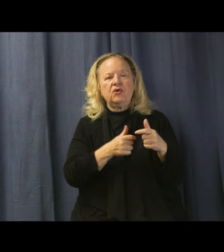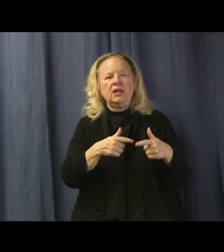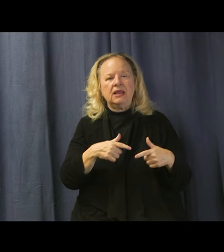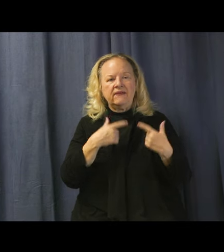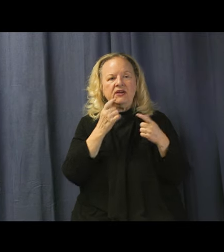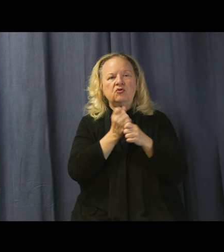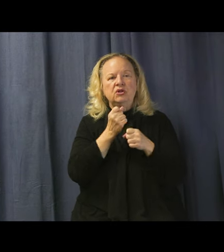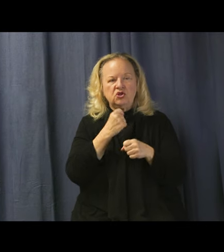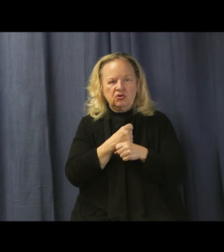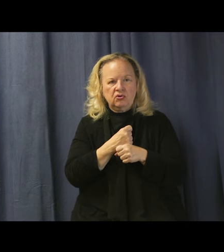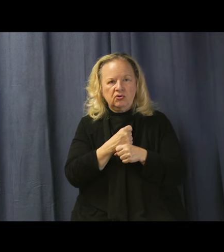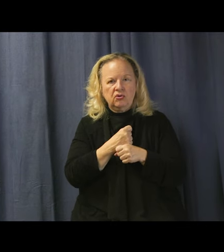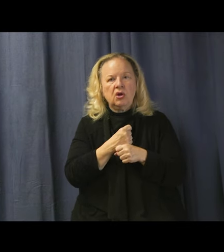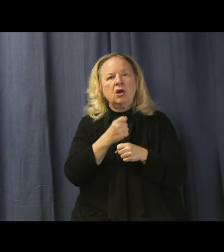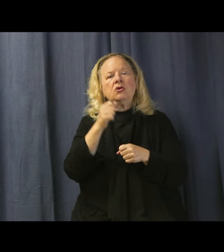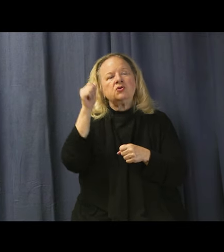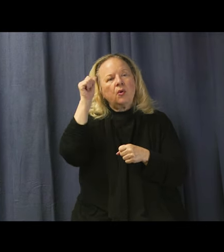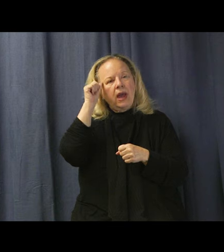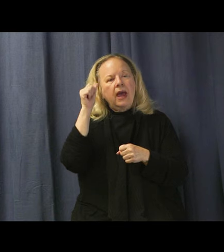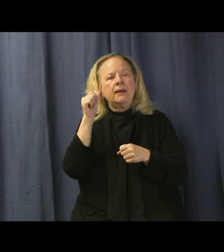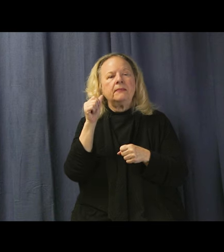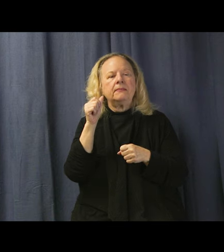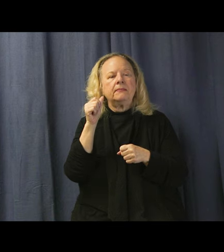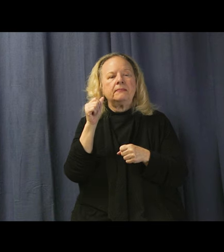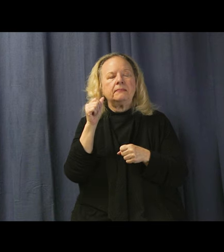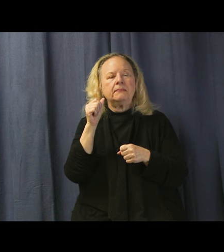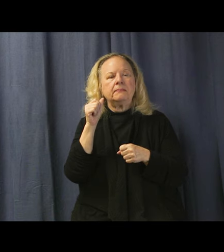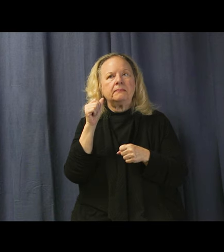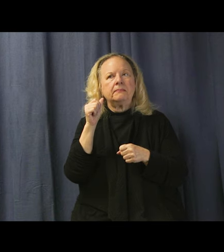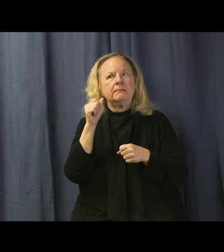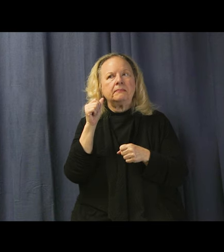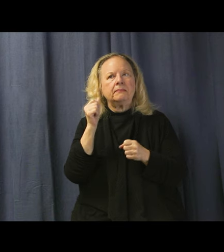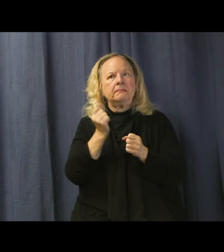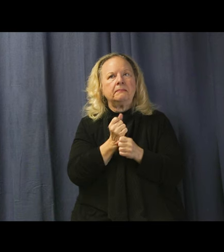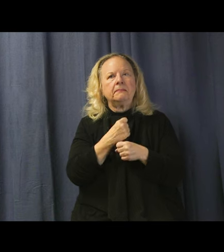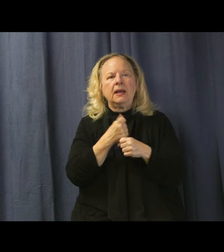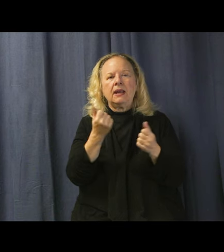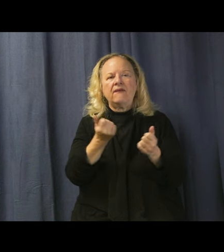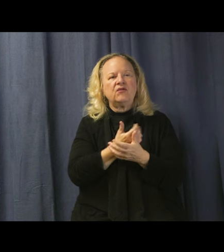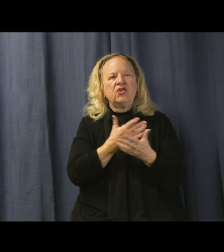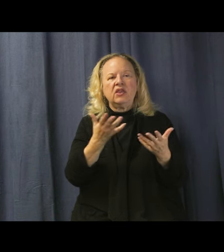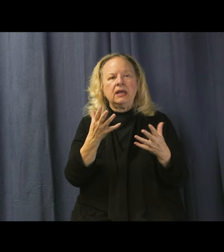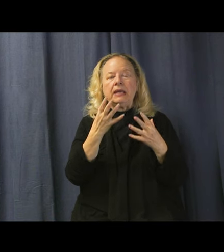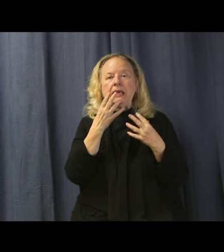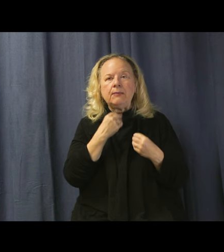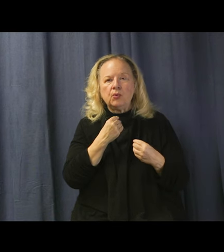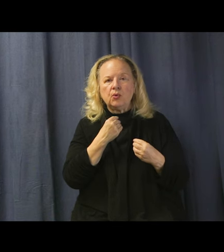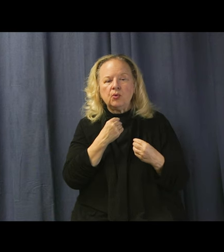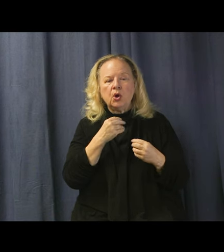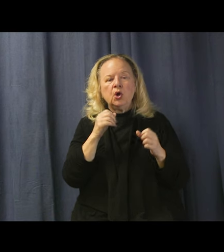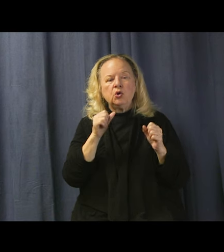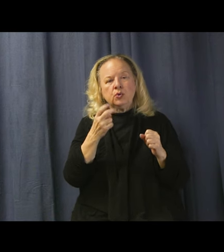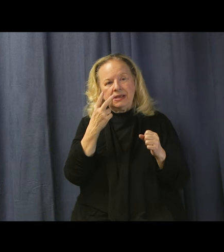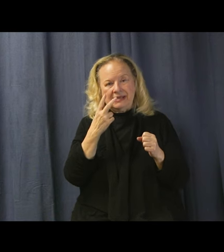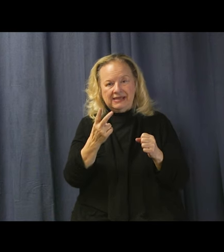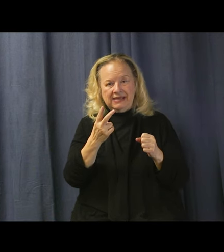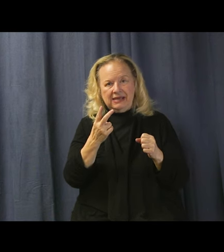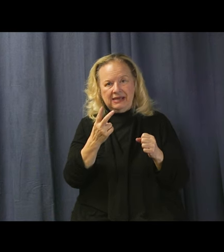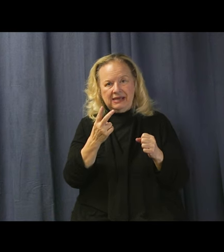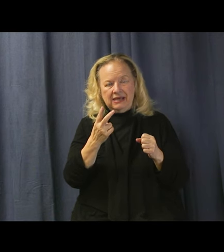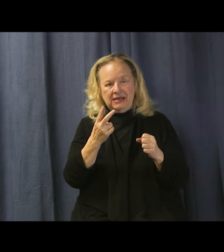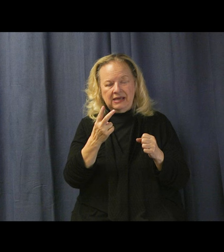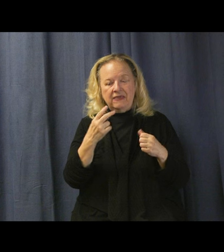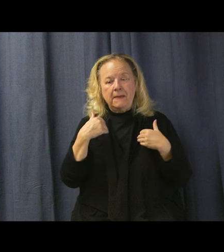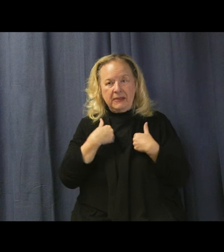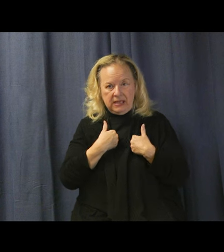creature, that was their name, so Adam gave name to everything. Well, guess what? That's why in Hebrew, you can see the nature of